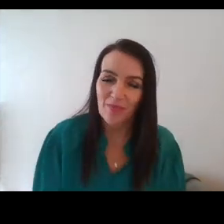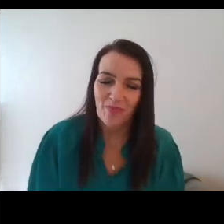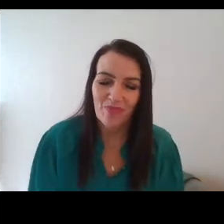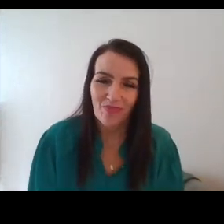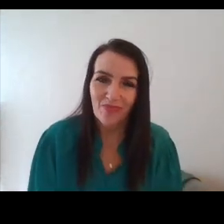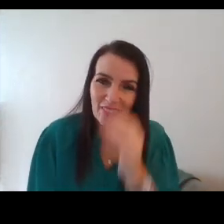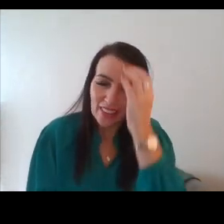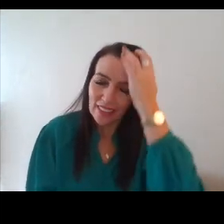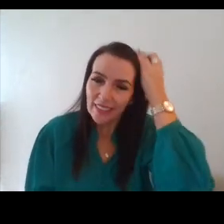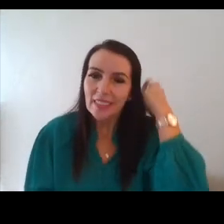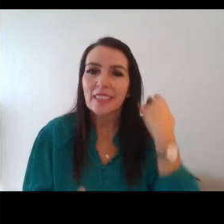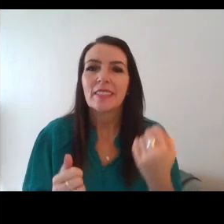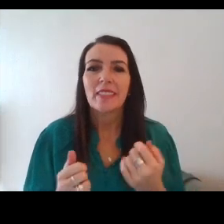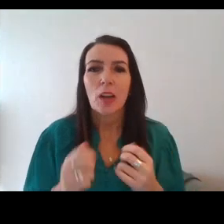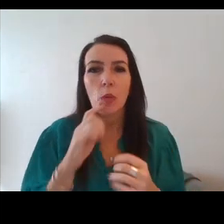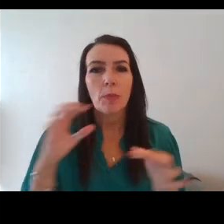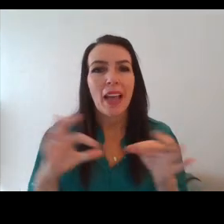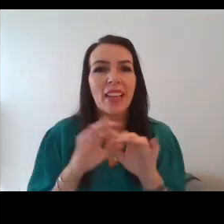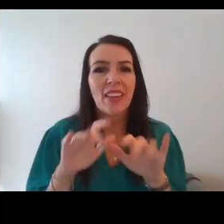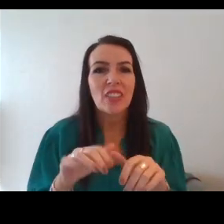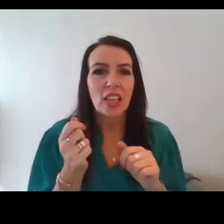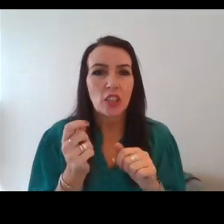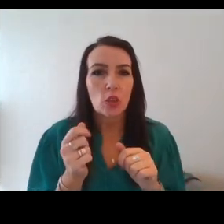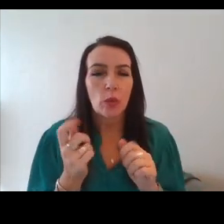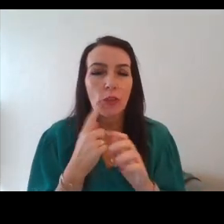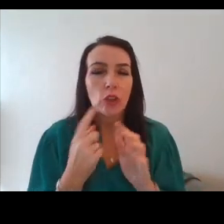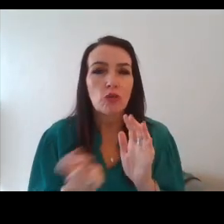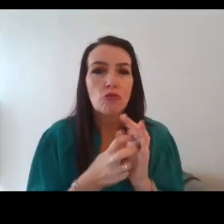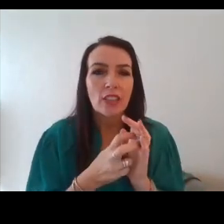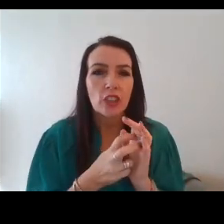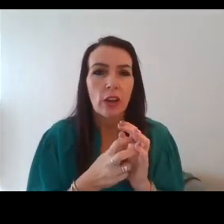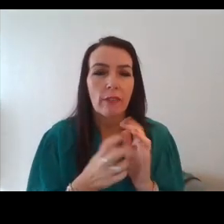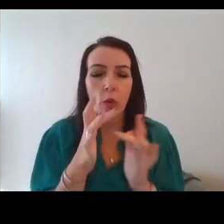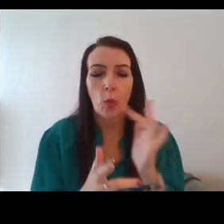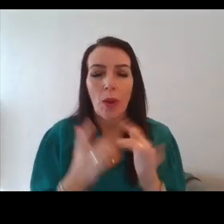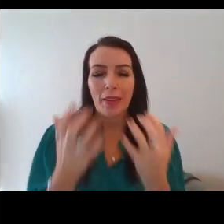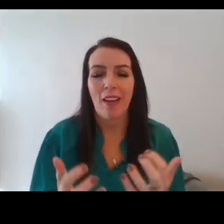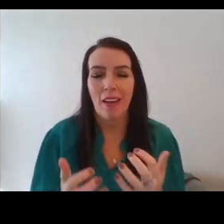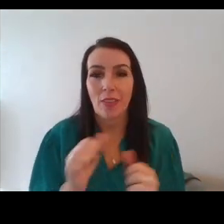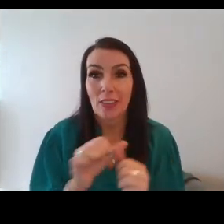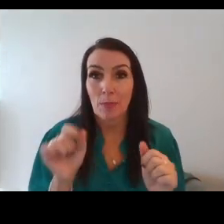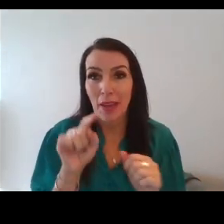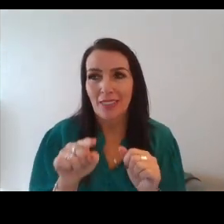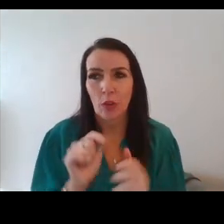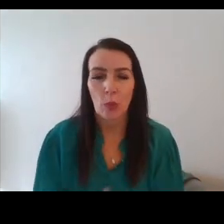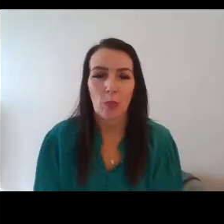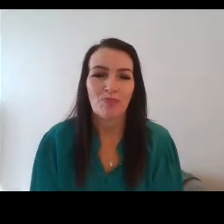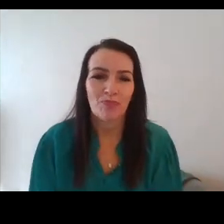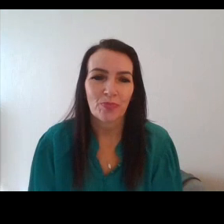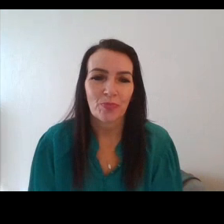and there'll shortly be a link in the chat for you to register for the webinar that best suits your needs.